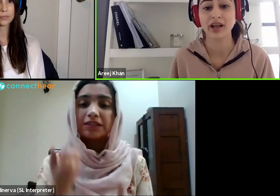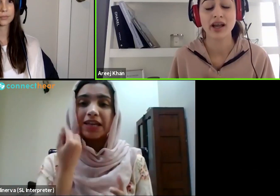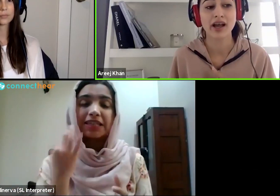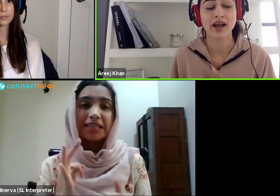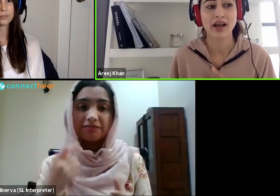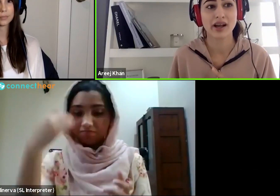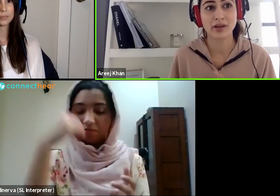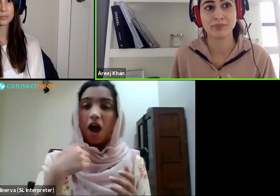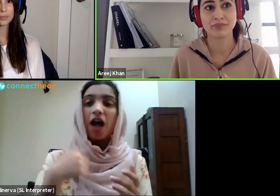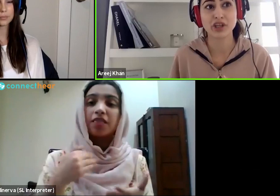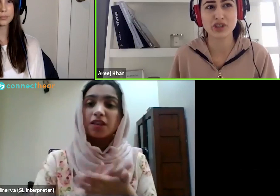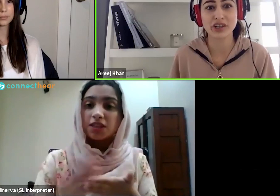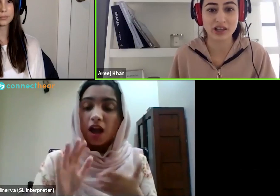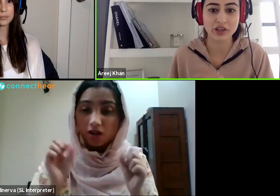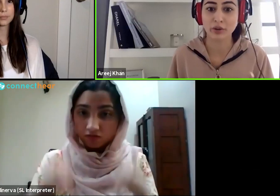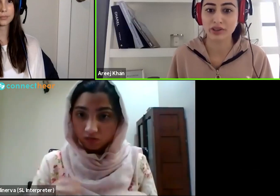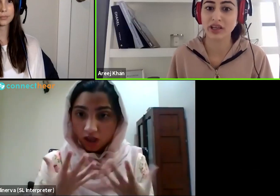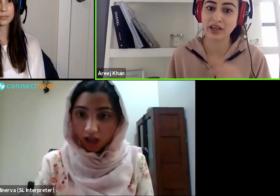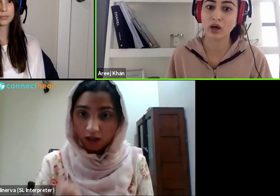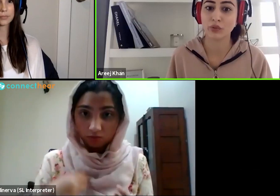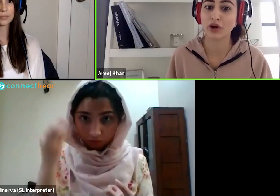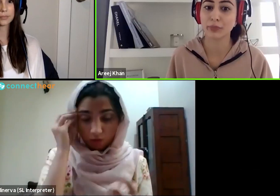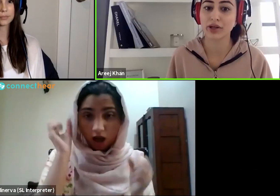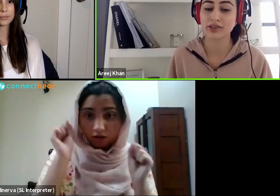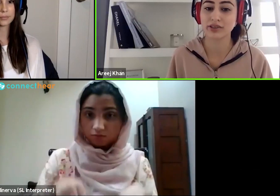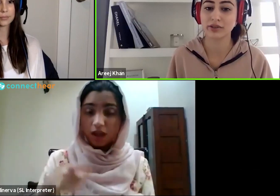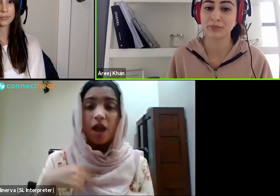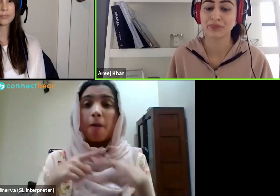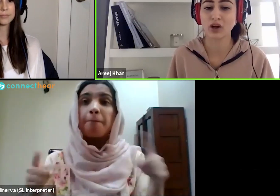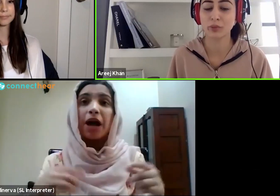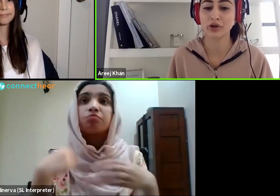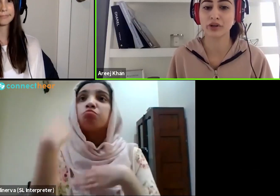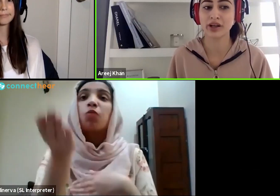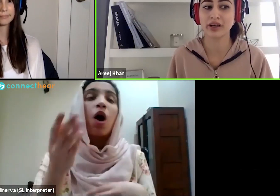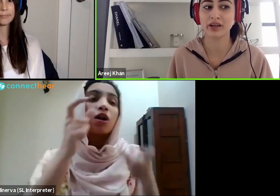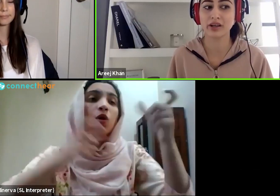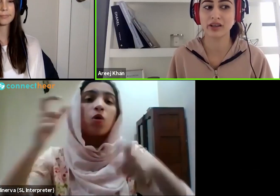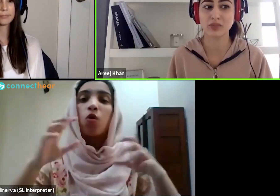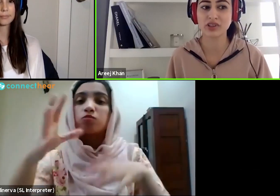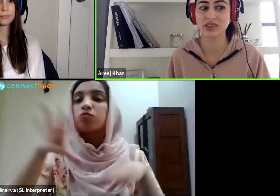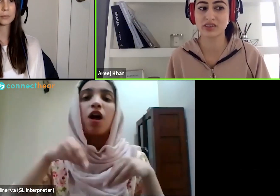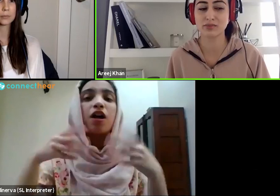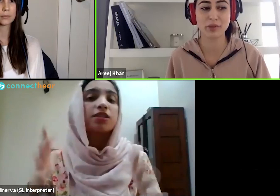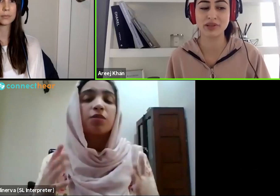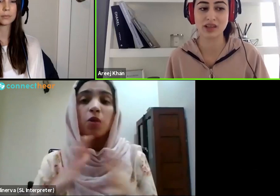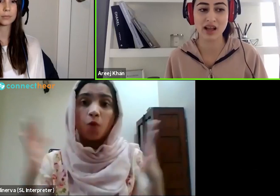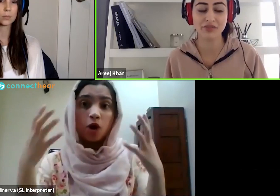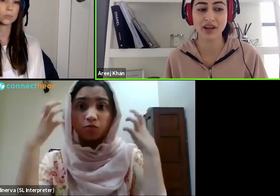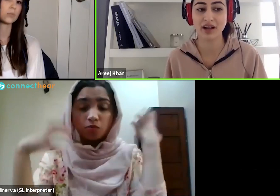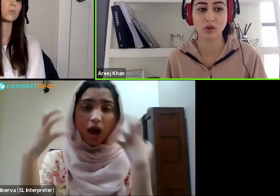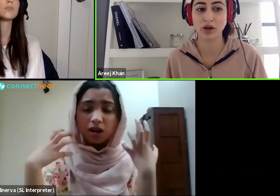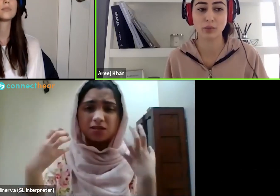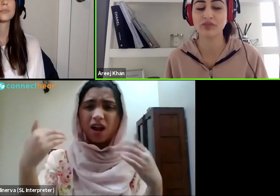confident, they usually lash out and take it out on the other person. That, oh my God, like this person's maybe